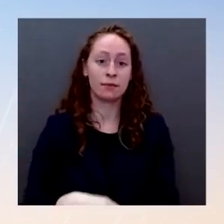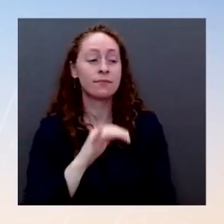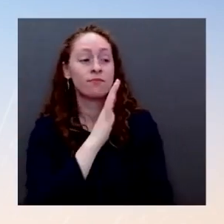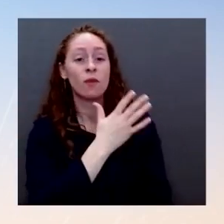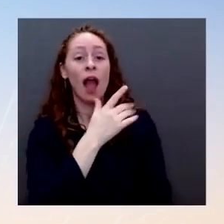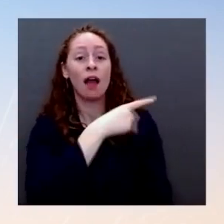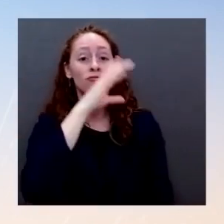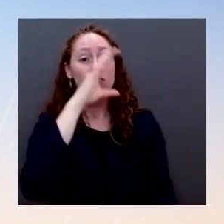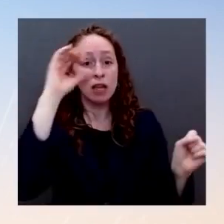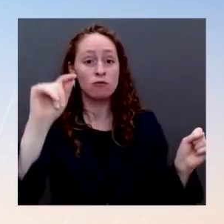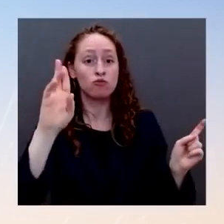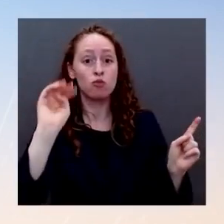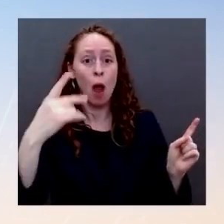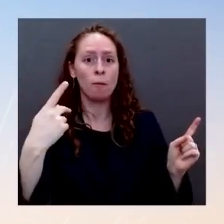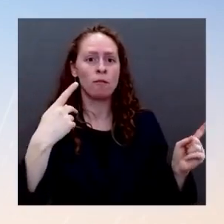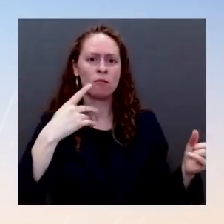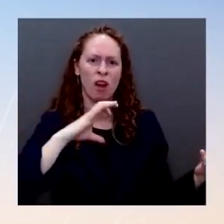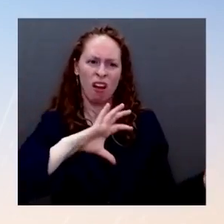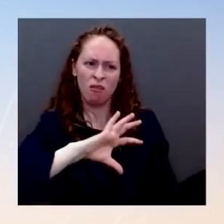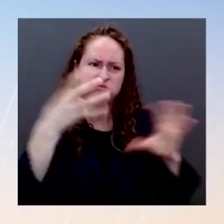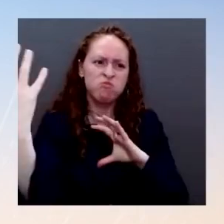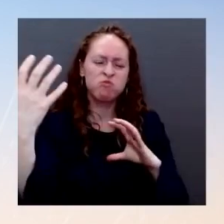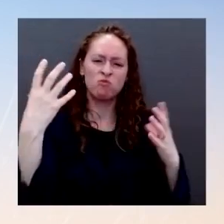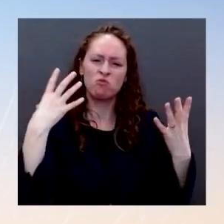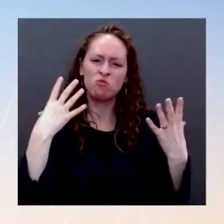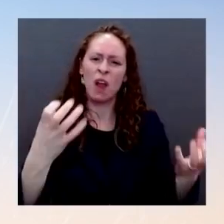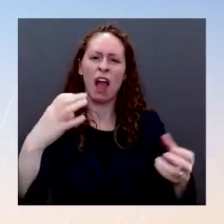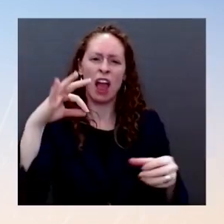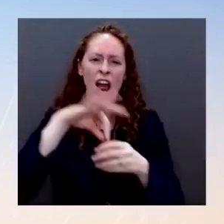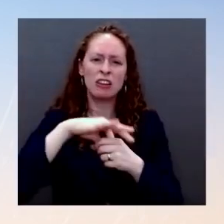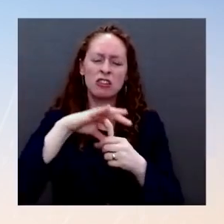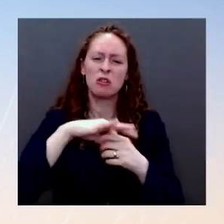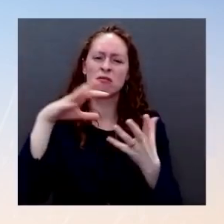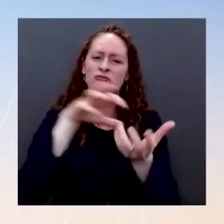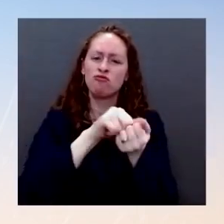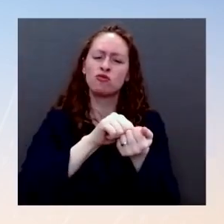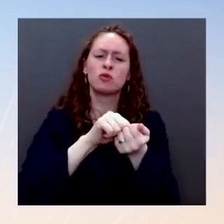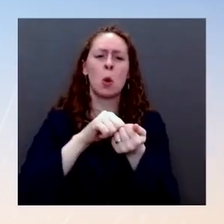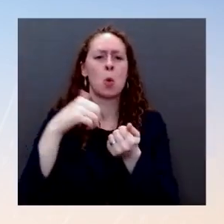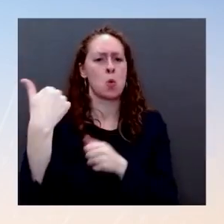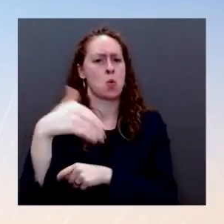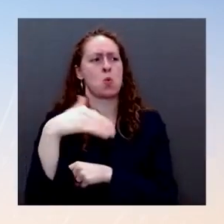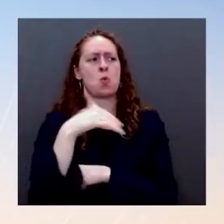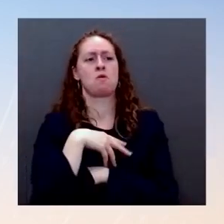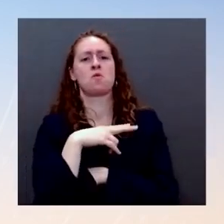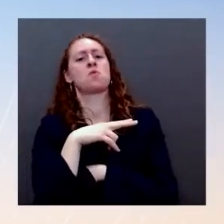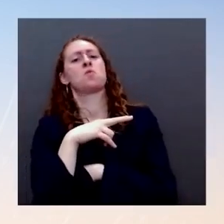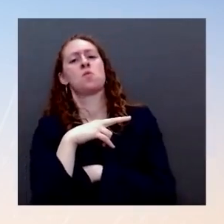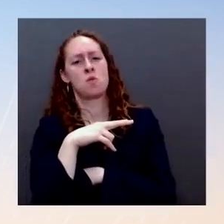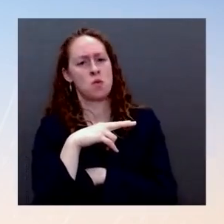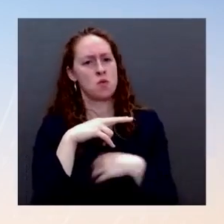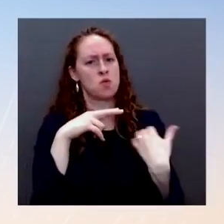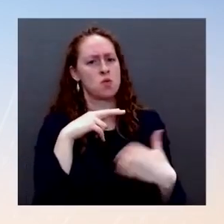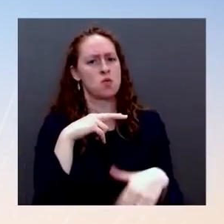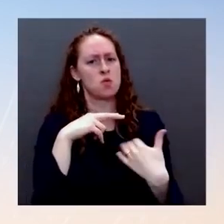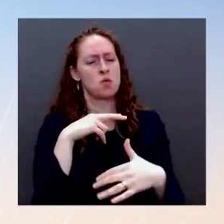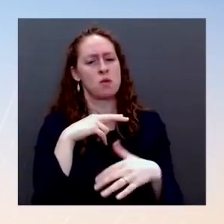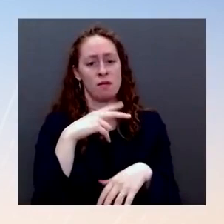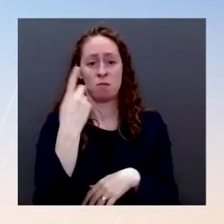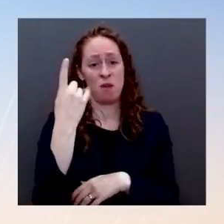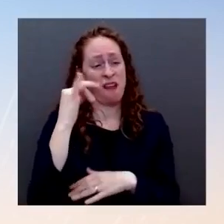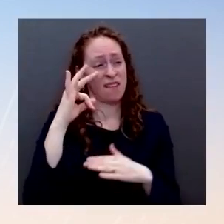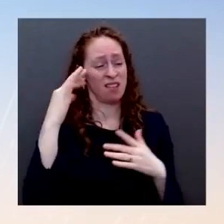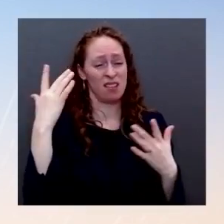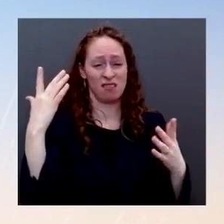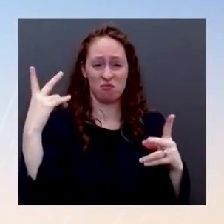terms of that being one of the worst days in our democracy. And he'll speak to, as I noted a little bit earlier, he'll speak